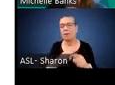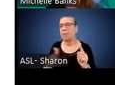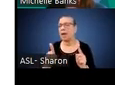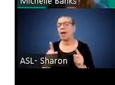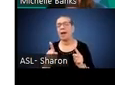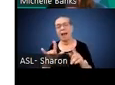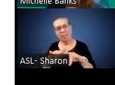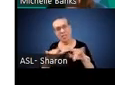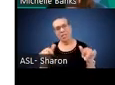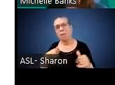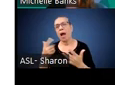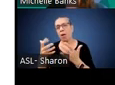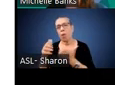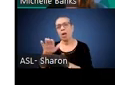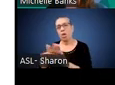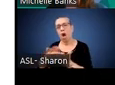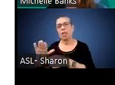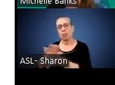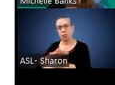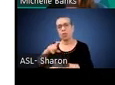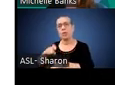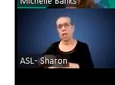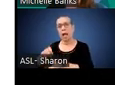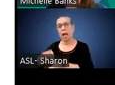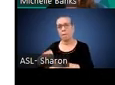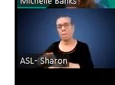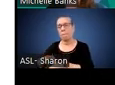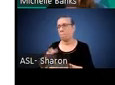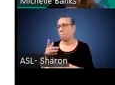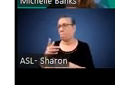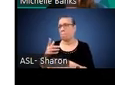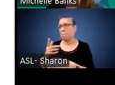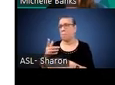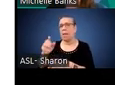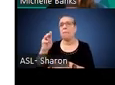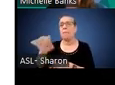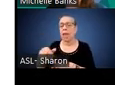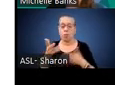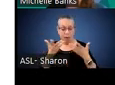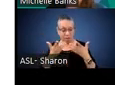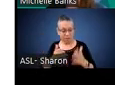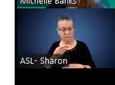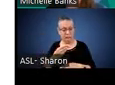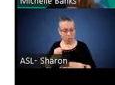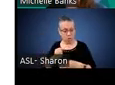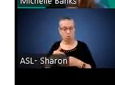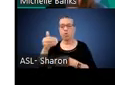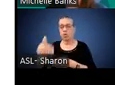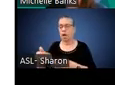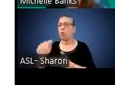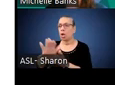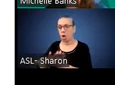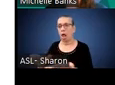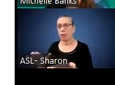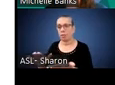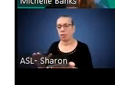in college full-time come May after I graduate from high school. And I'm not going to be